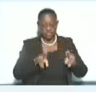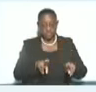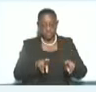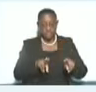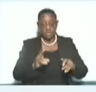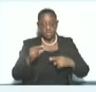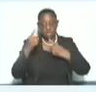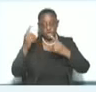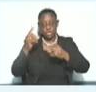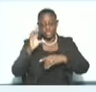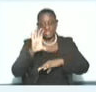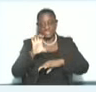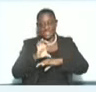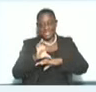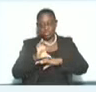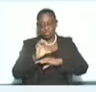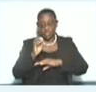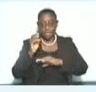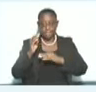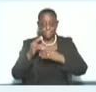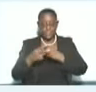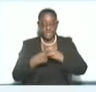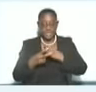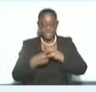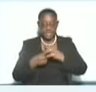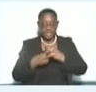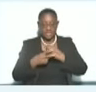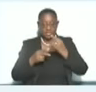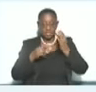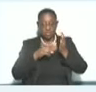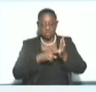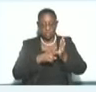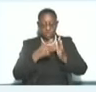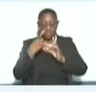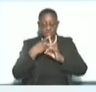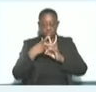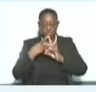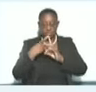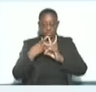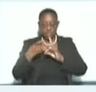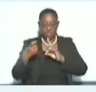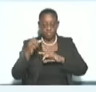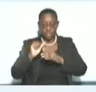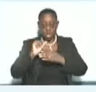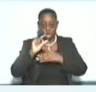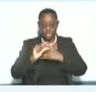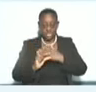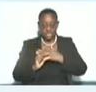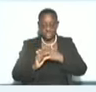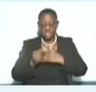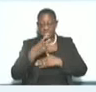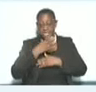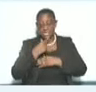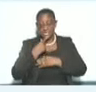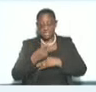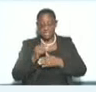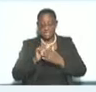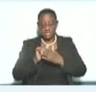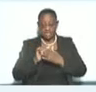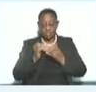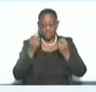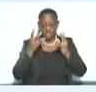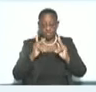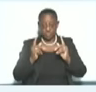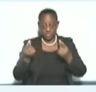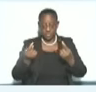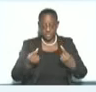to the Central Bank's monthly economic and financial development report for August. Ministry of Tourism data revealed that the total arrivals strengthened